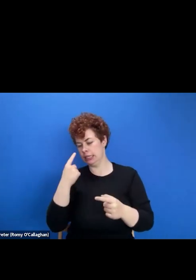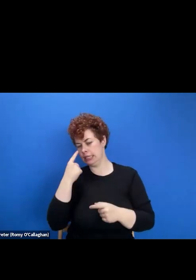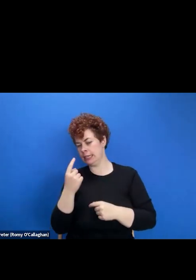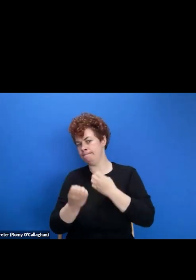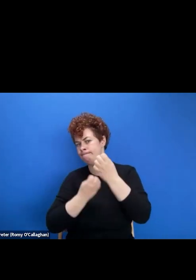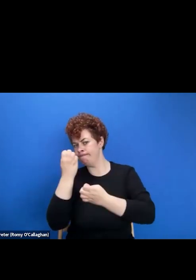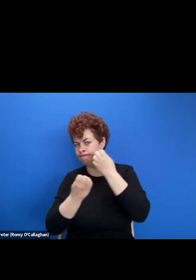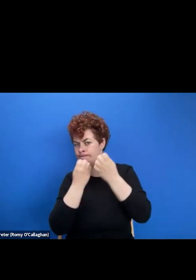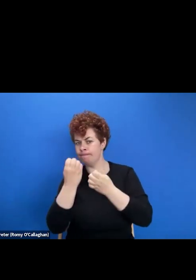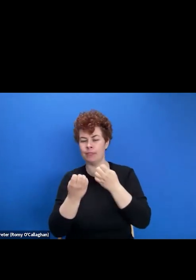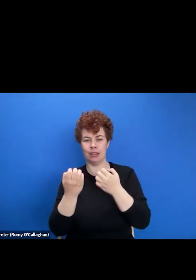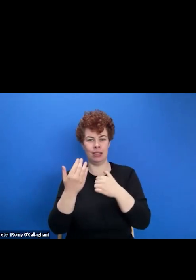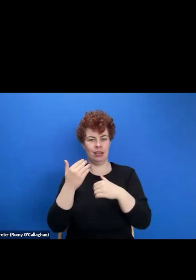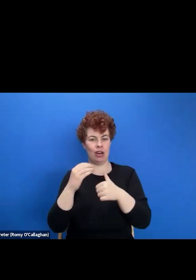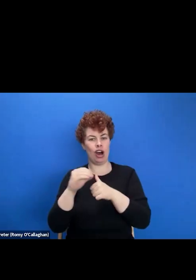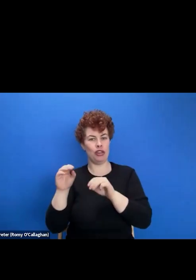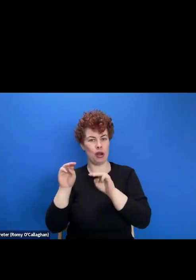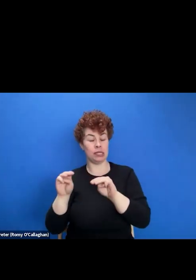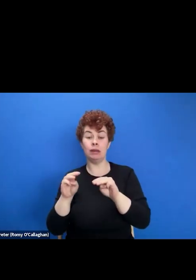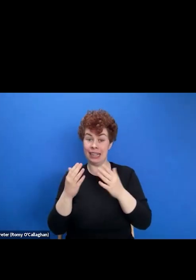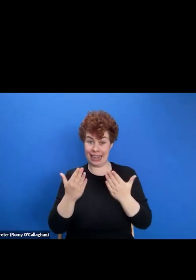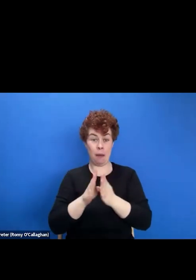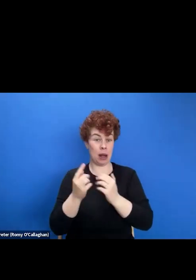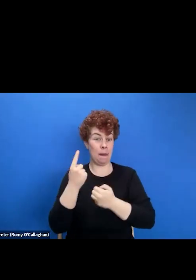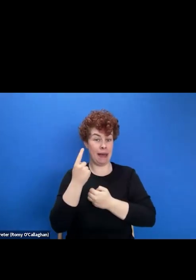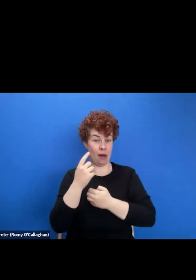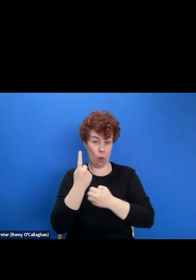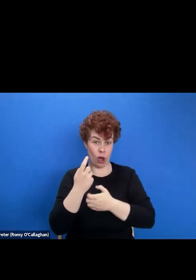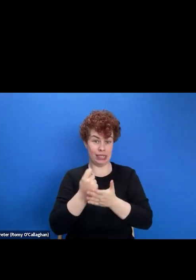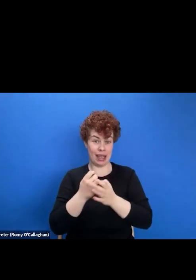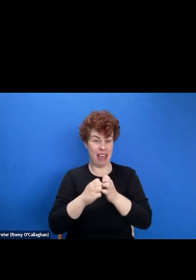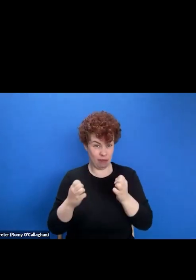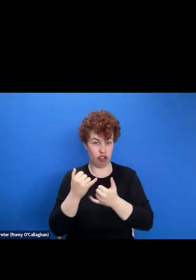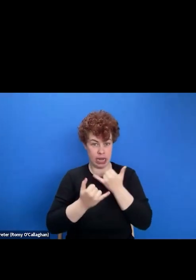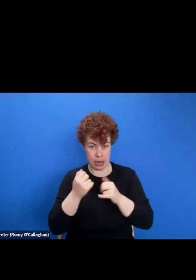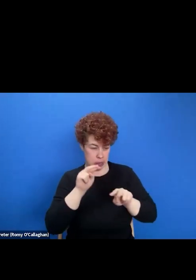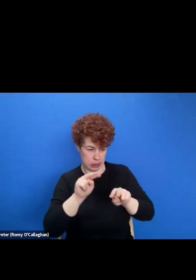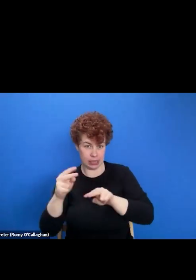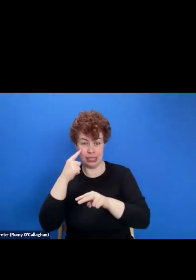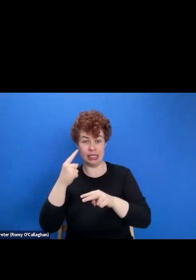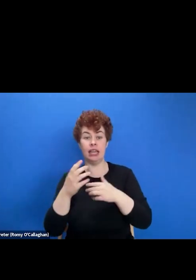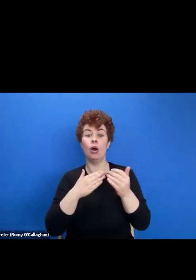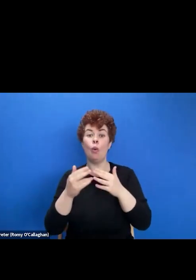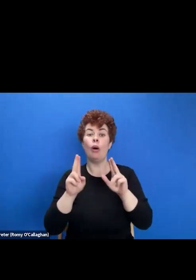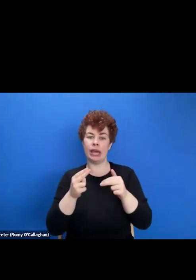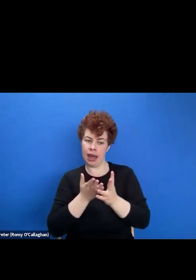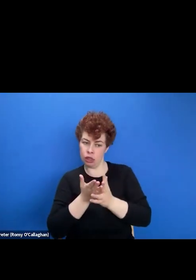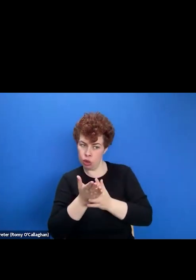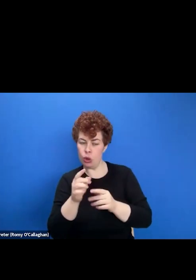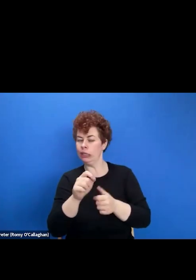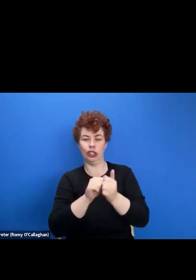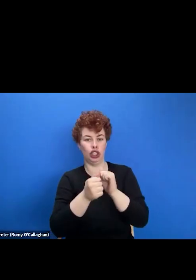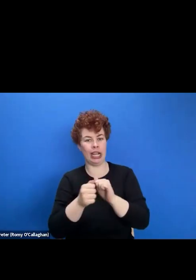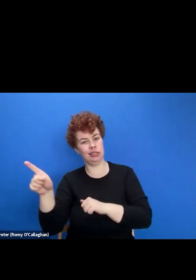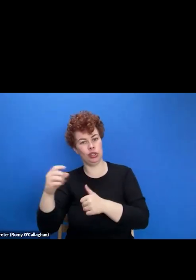where else were we. So that's kind of become an annual thing now, looking to see what else on the list can we go through, and how